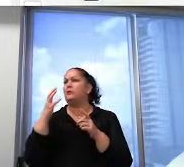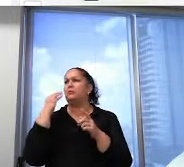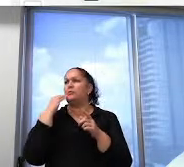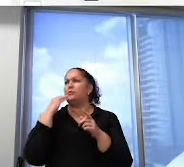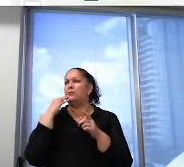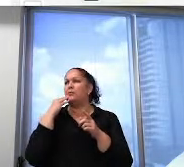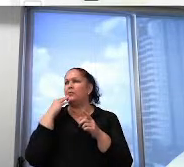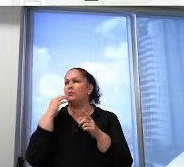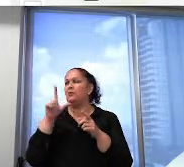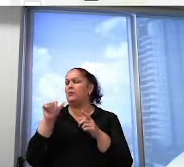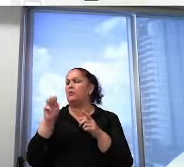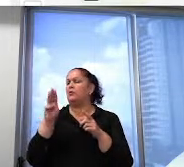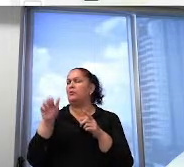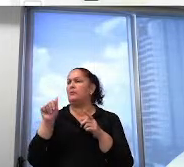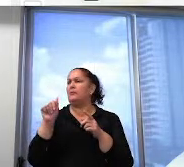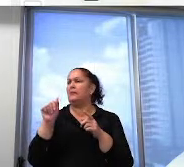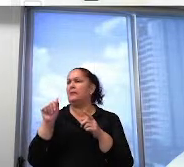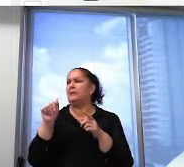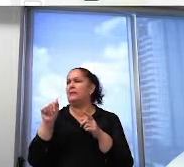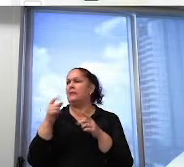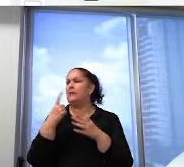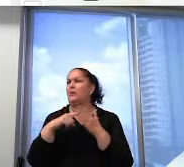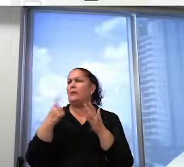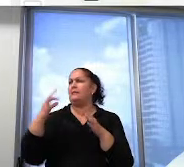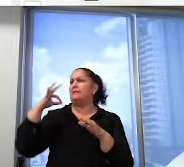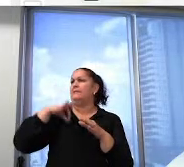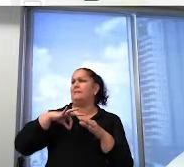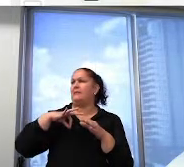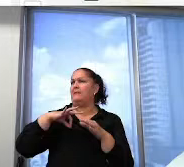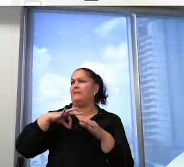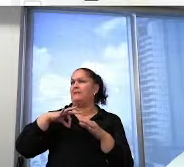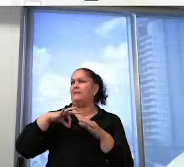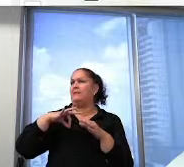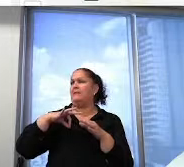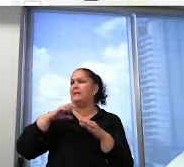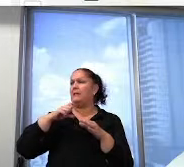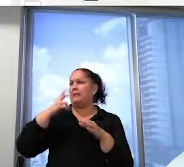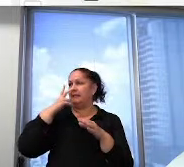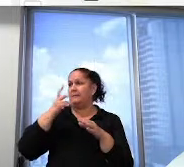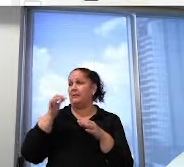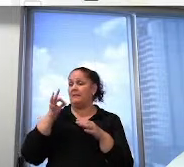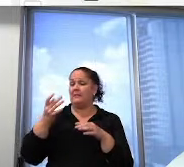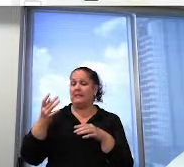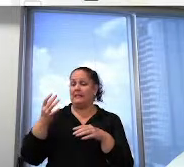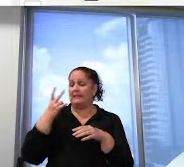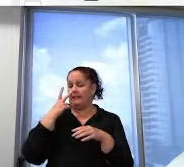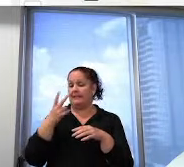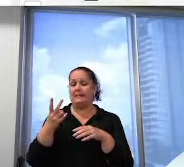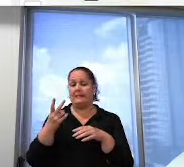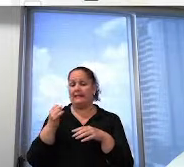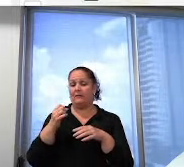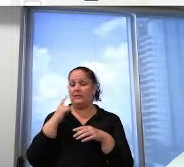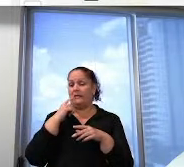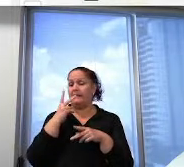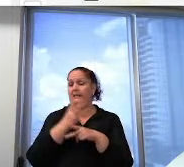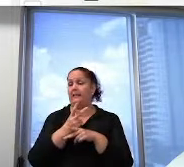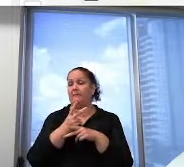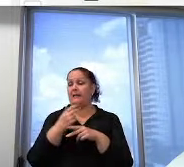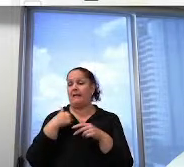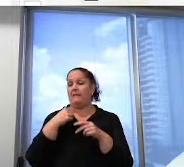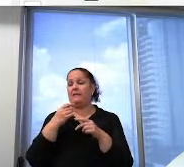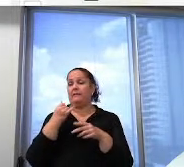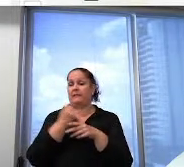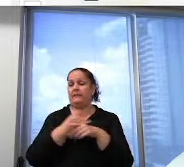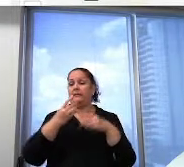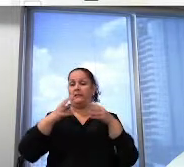I just want to know what Luma has, what's the benefit that the ratepayer is going to see? Because if they're going to keep